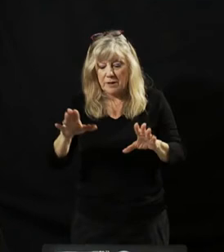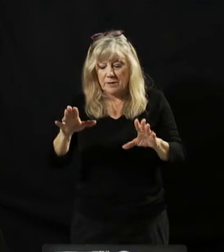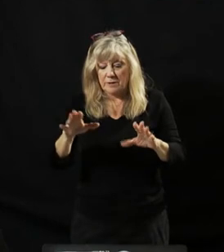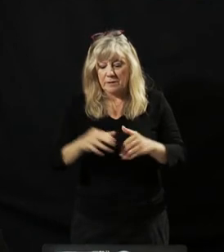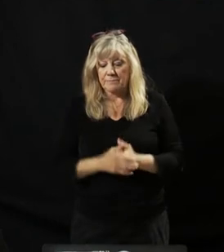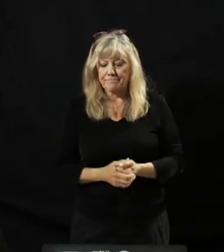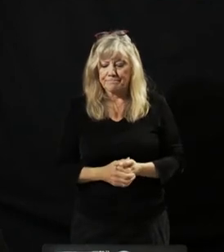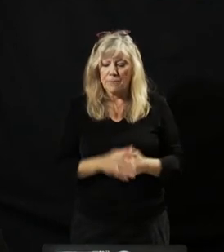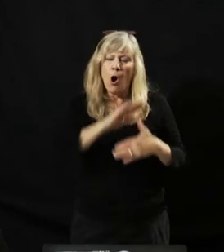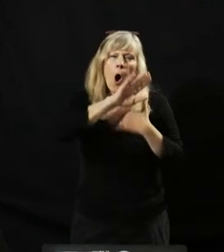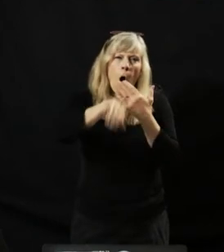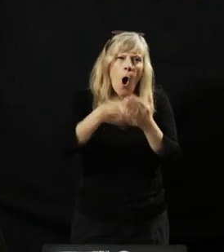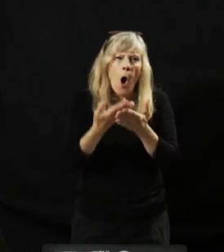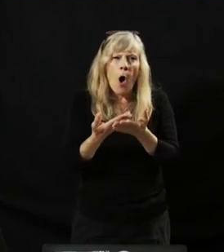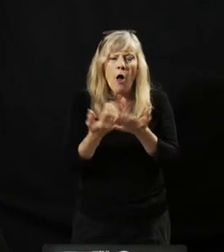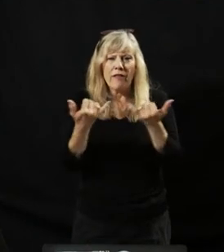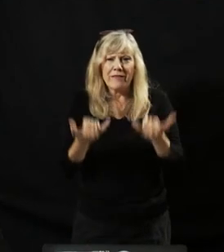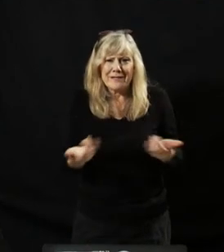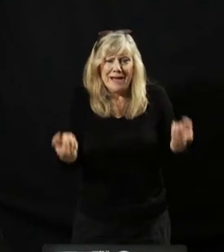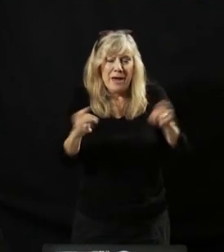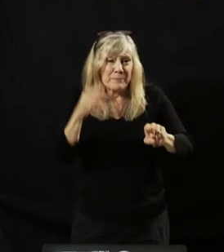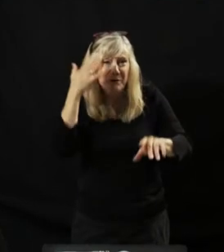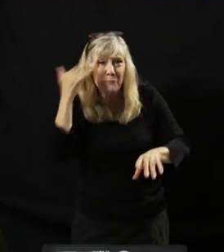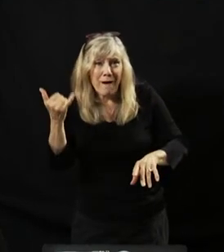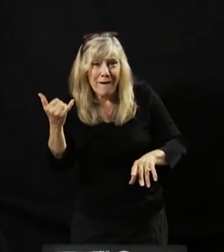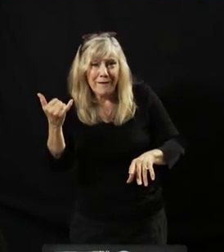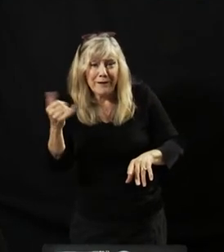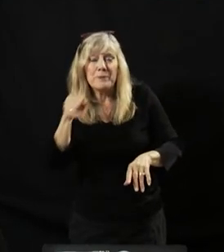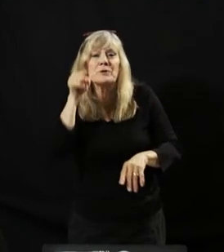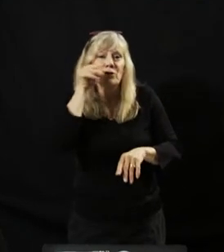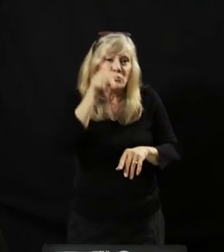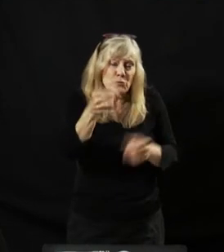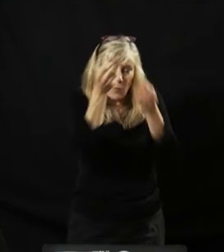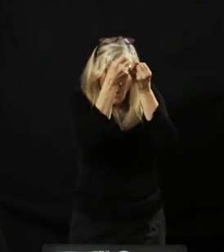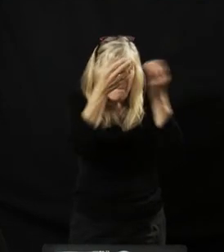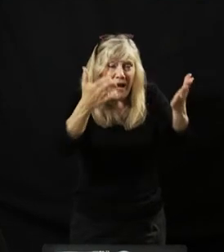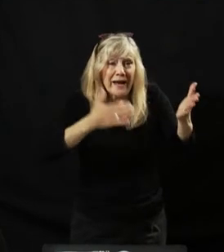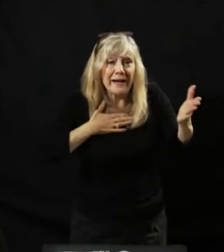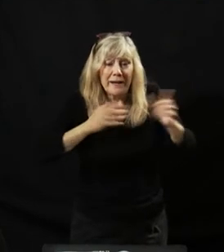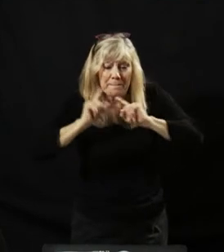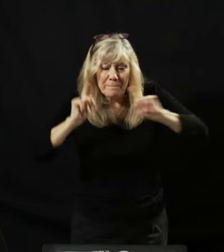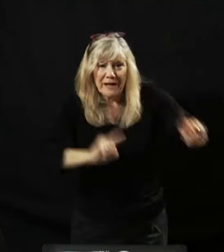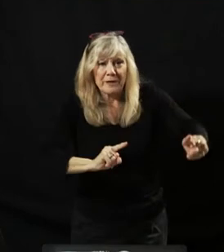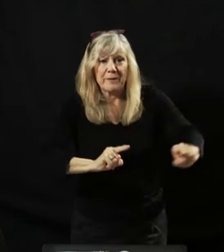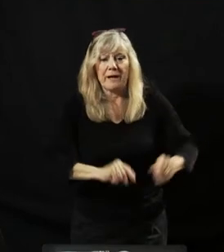All this because you obeyed my command.